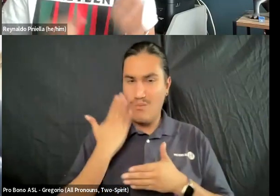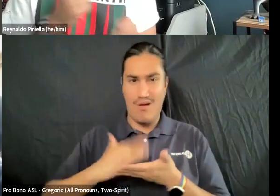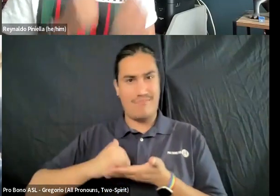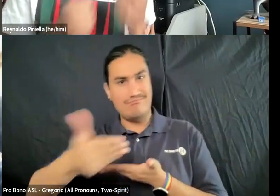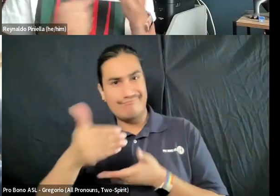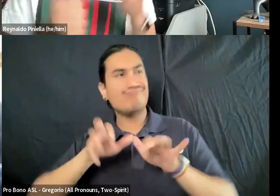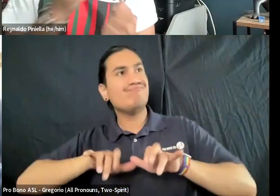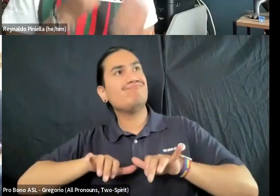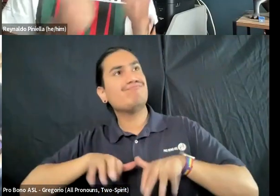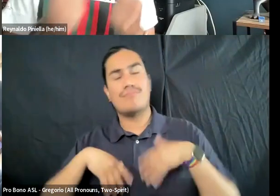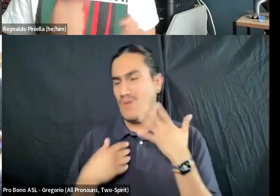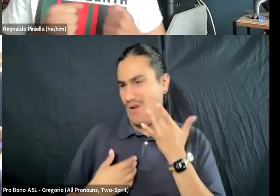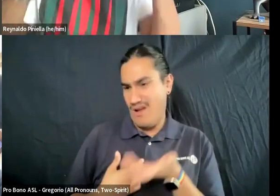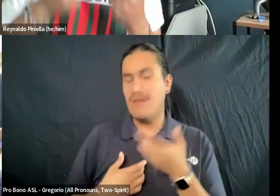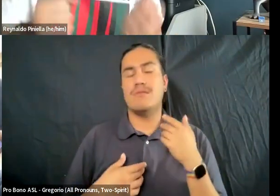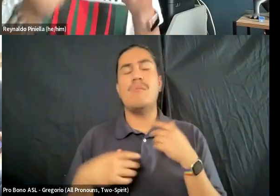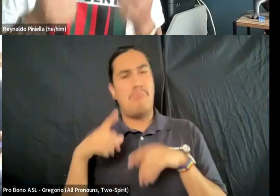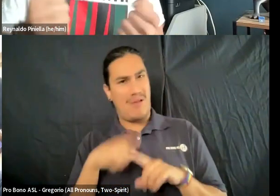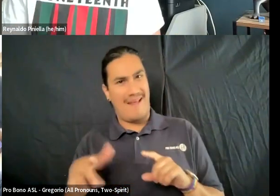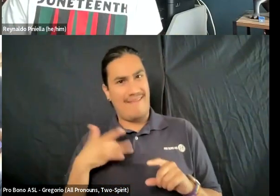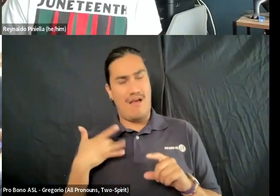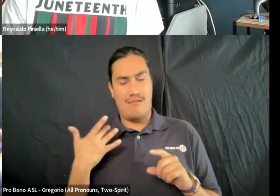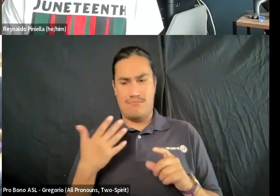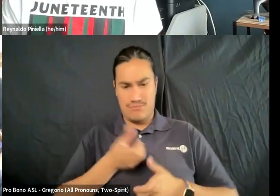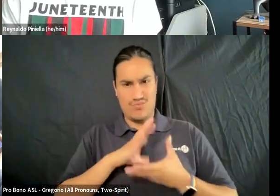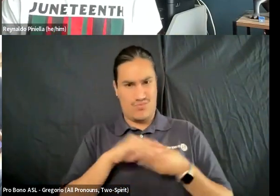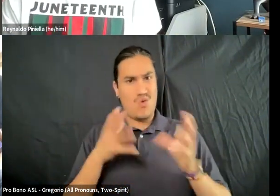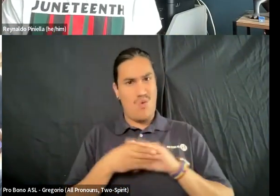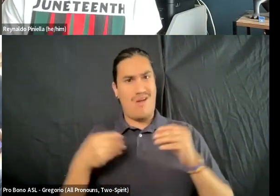But for me, I just felt like this need to get this story out of me.